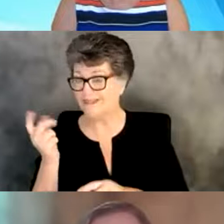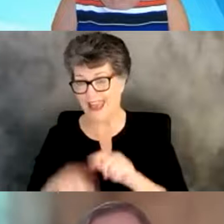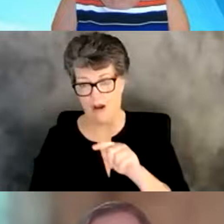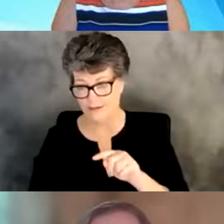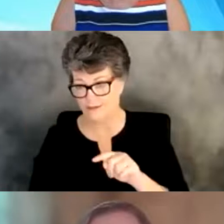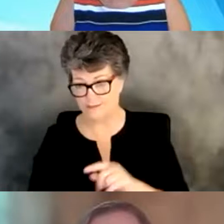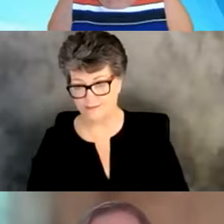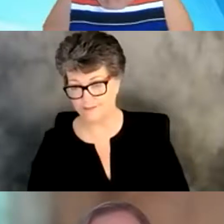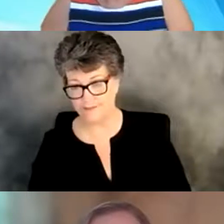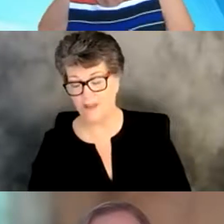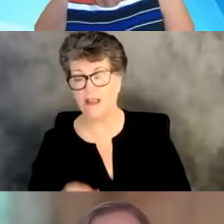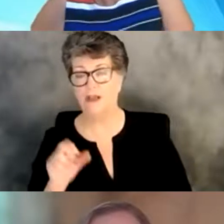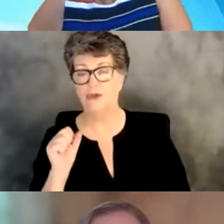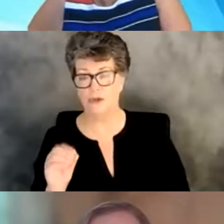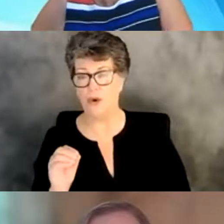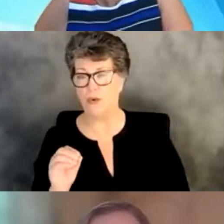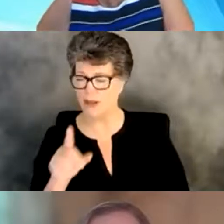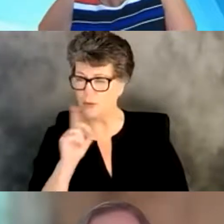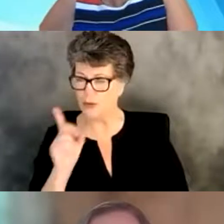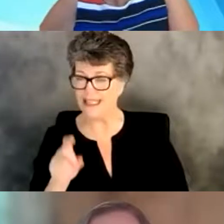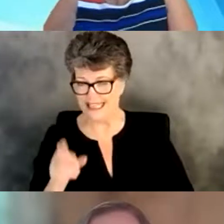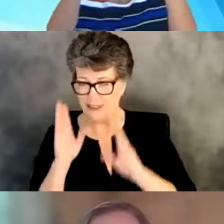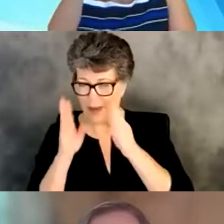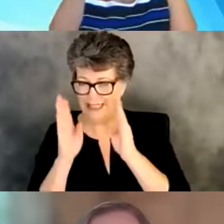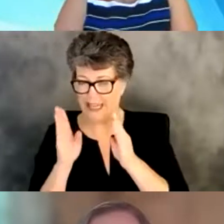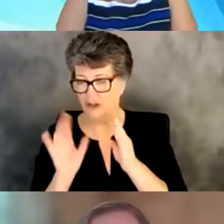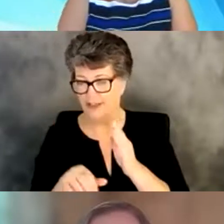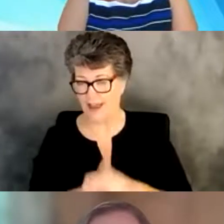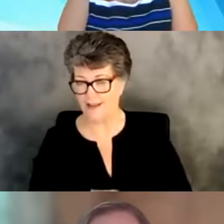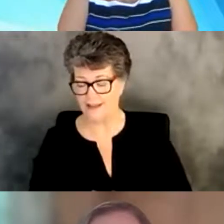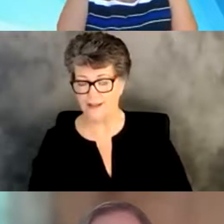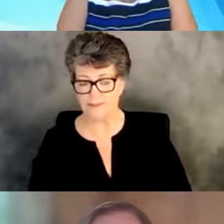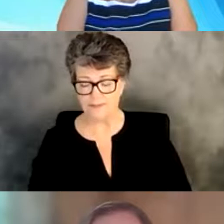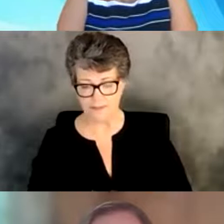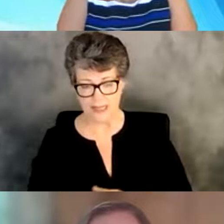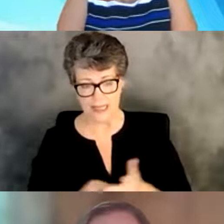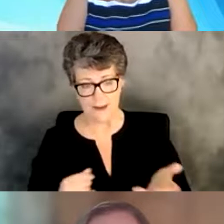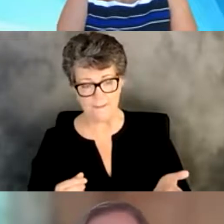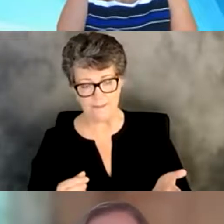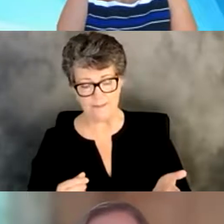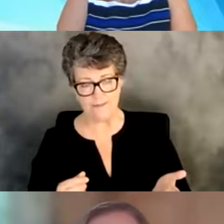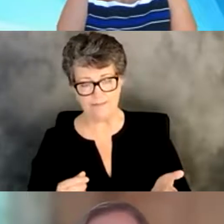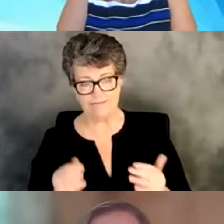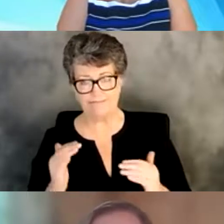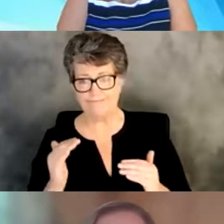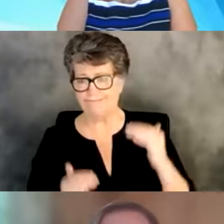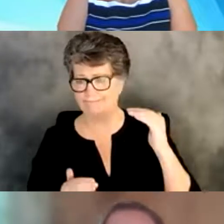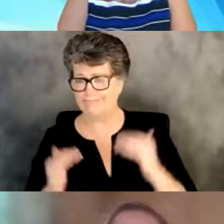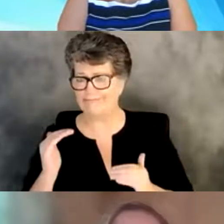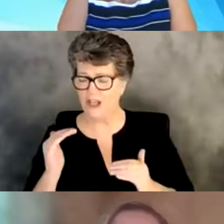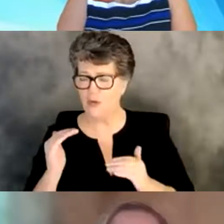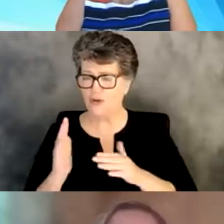cannot. And so we really need to pay attention to that, because an unequal share